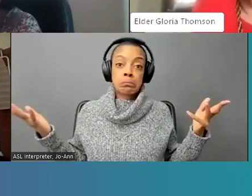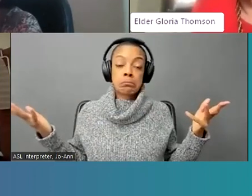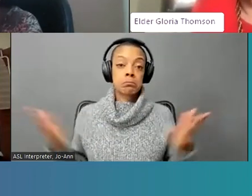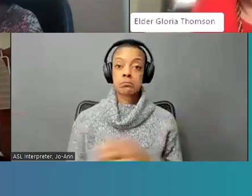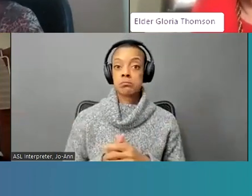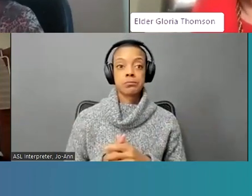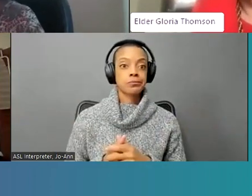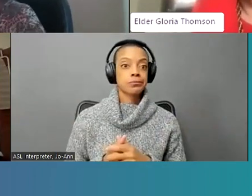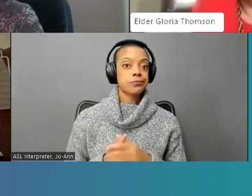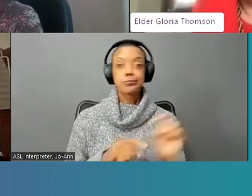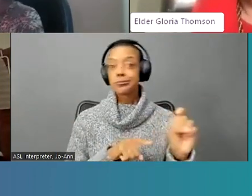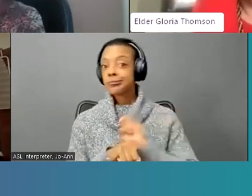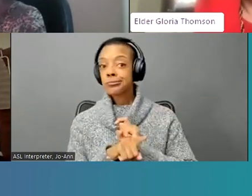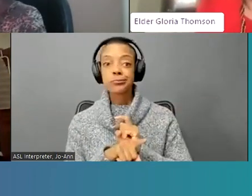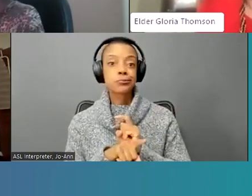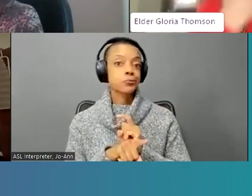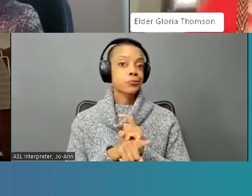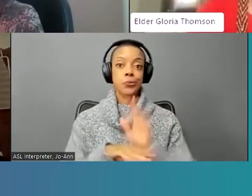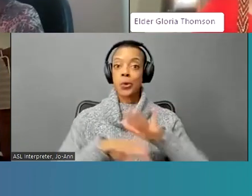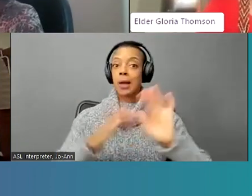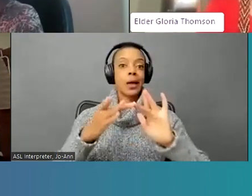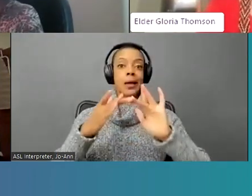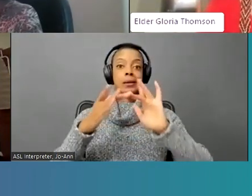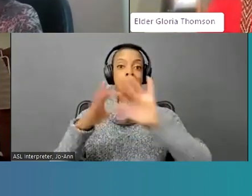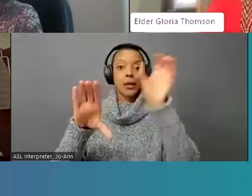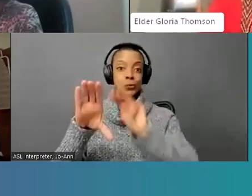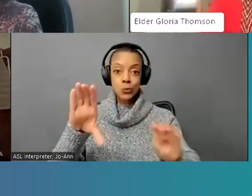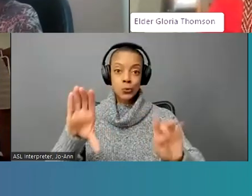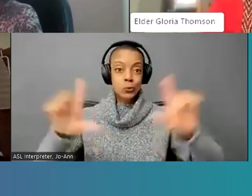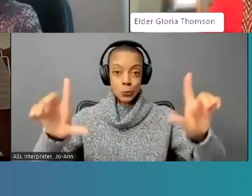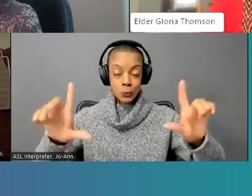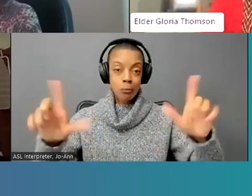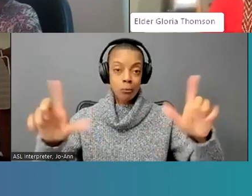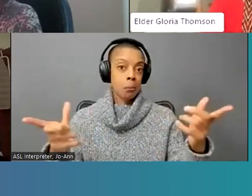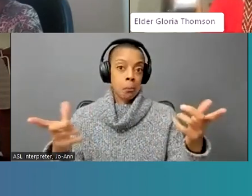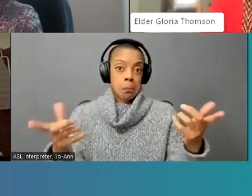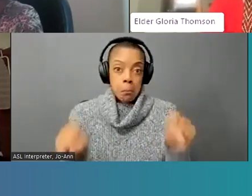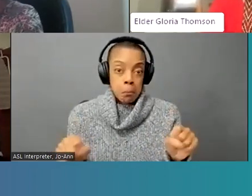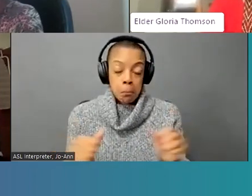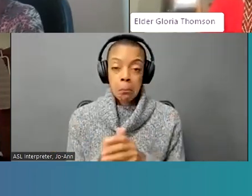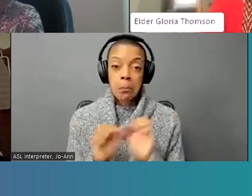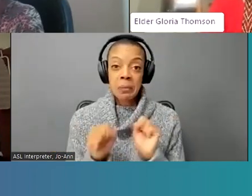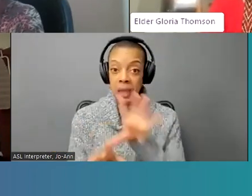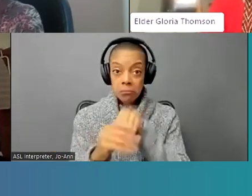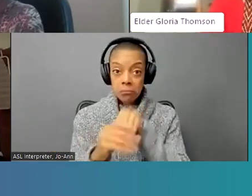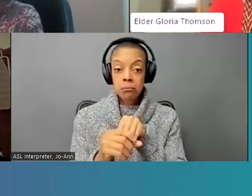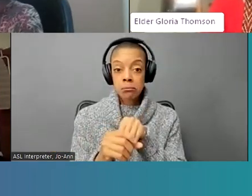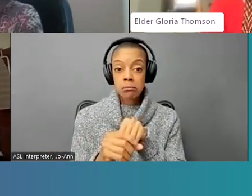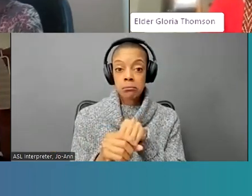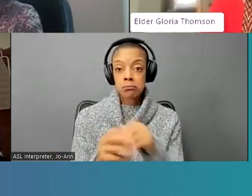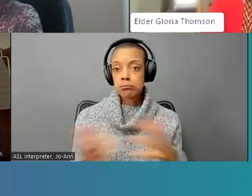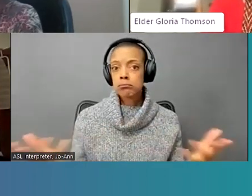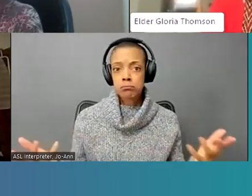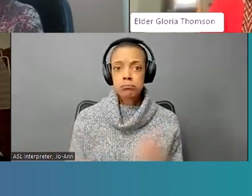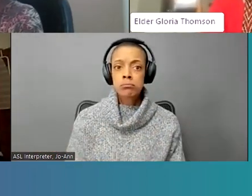computer or, you know, if they have those skills to be engaged in that way. But I don't think